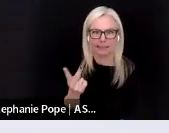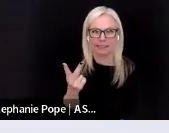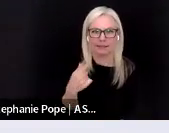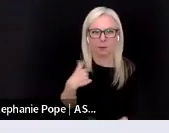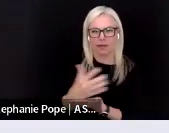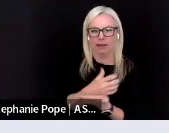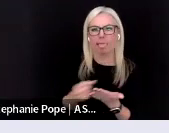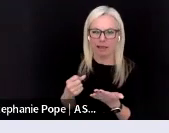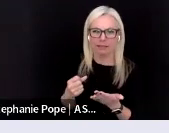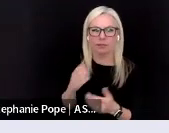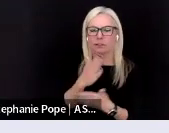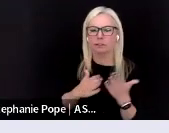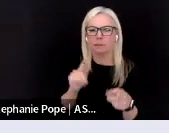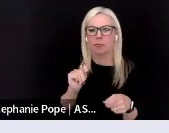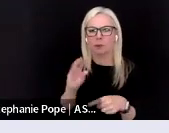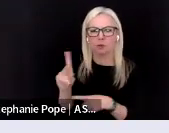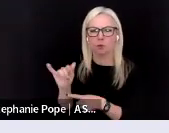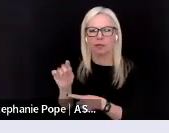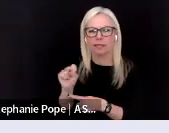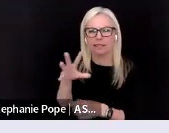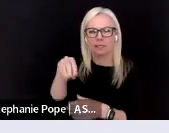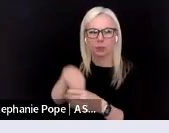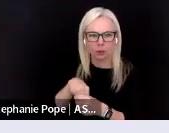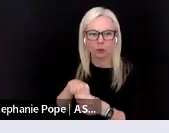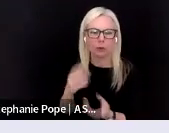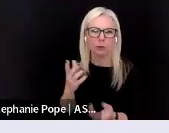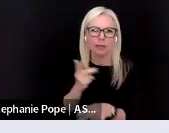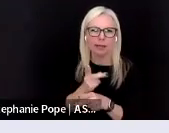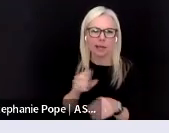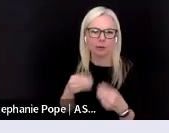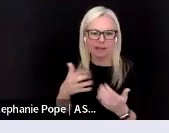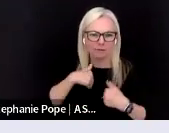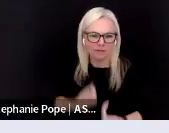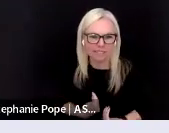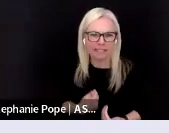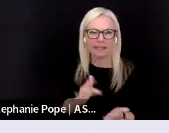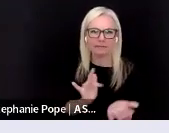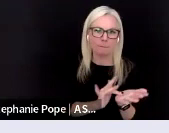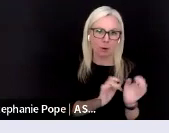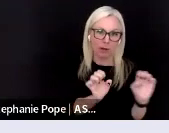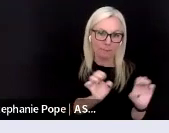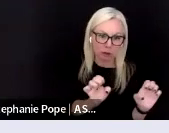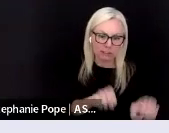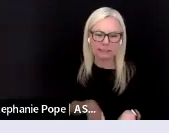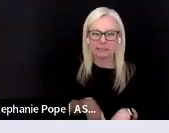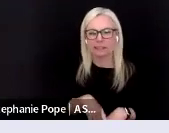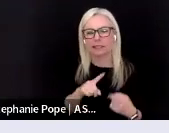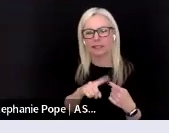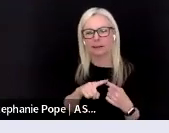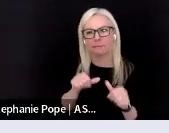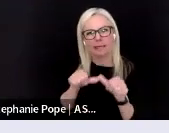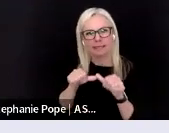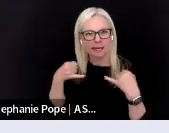VPCR. Some of those toolkit topics include dangers of caregiver fatigue, medical emergencies, which I discussed earlier, maintaining